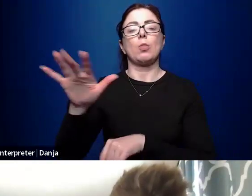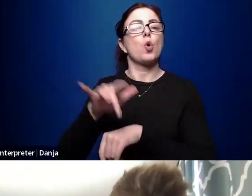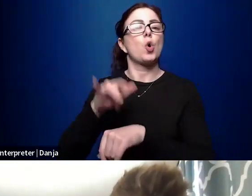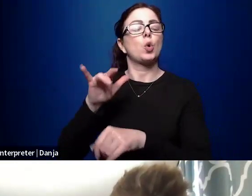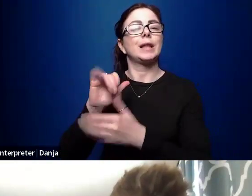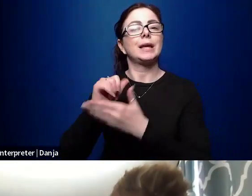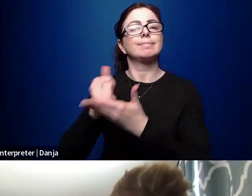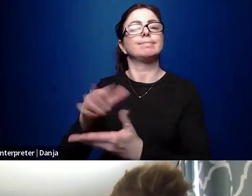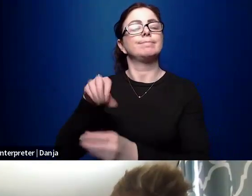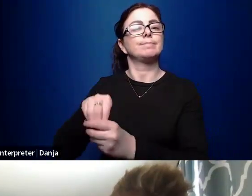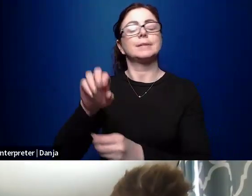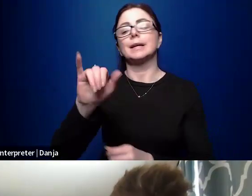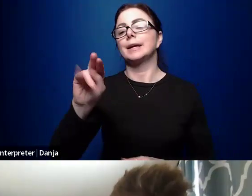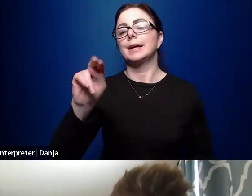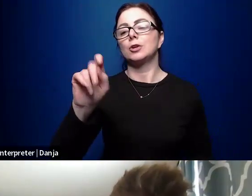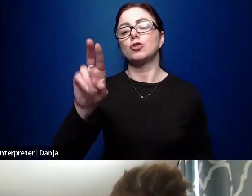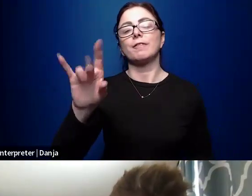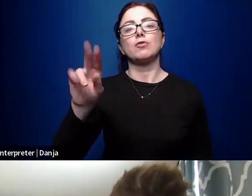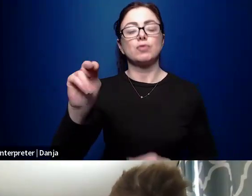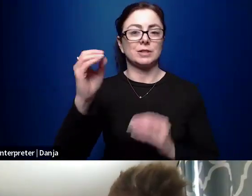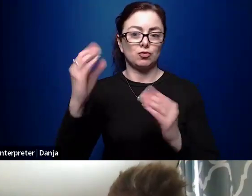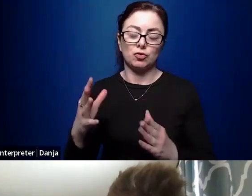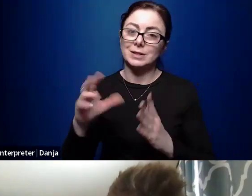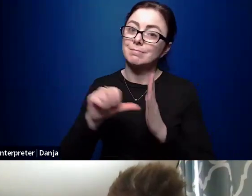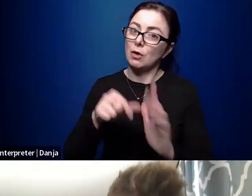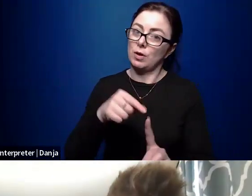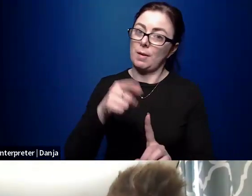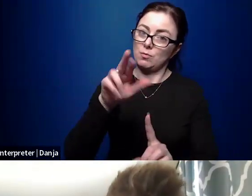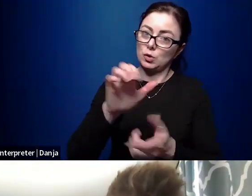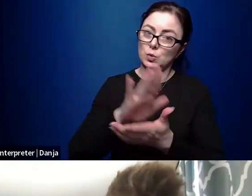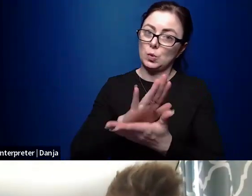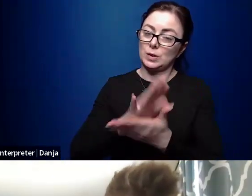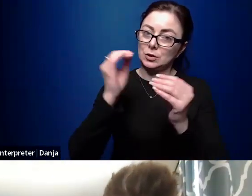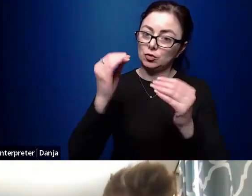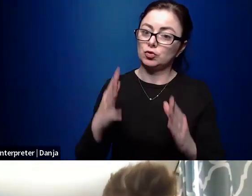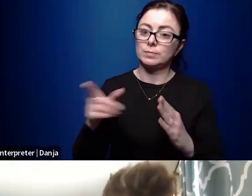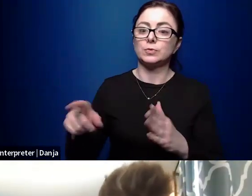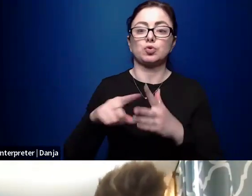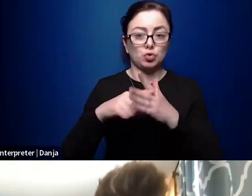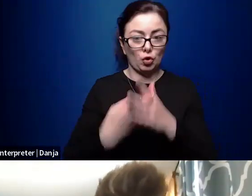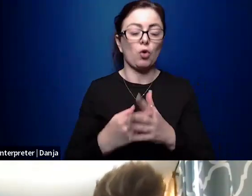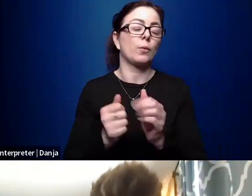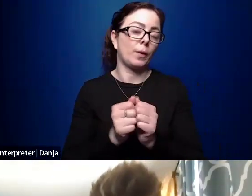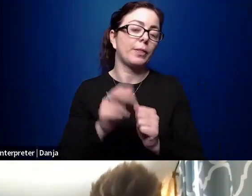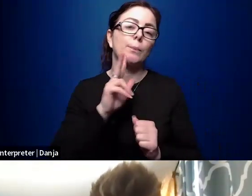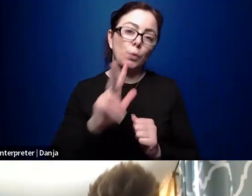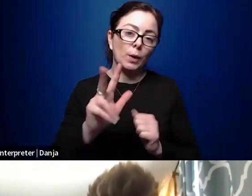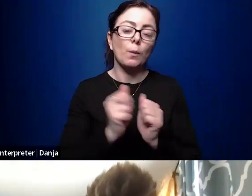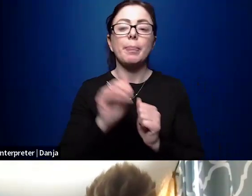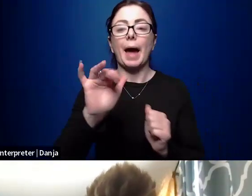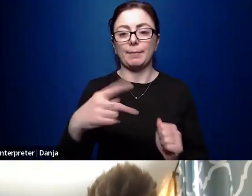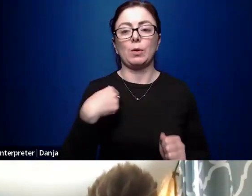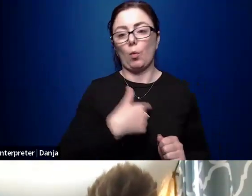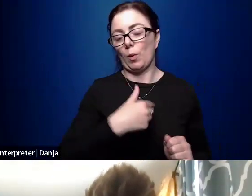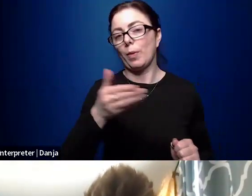best, especially his preschool teacher. He started preschool at the age of 3 with an IEP, obviously. And so we were there for several years,